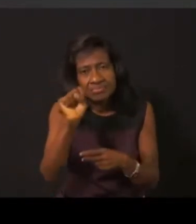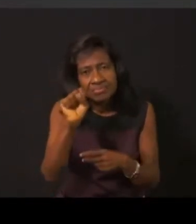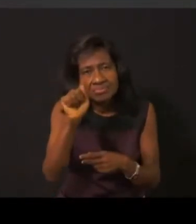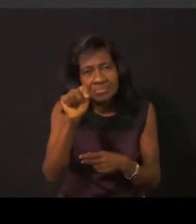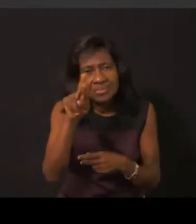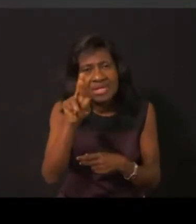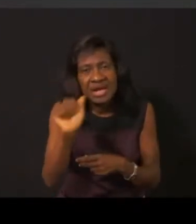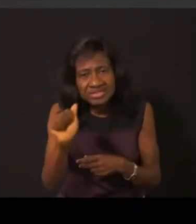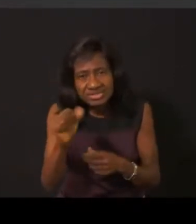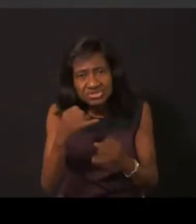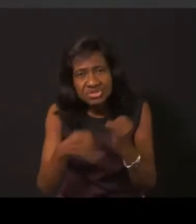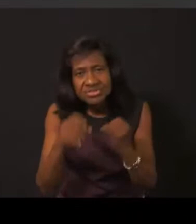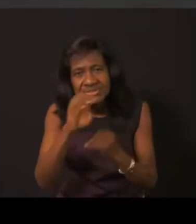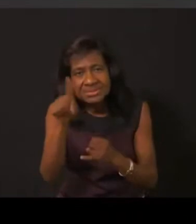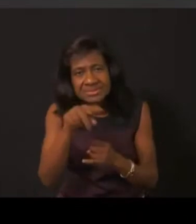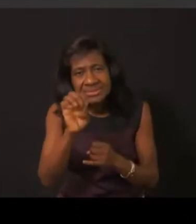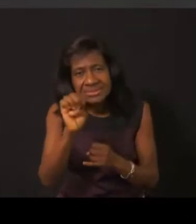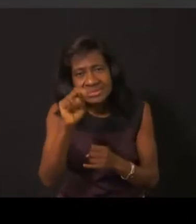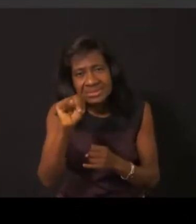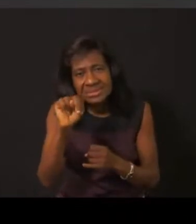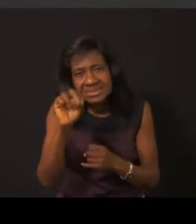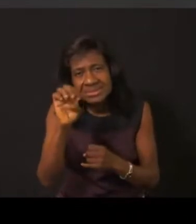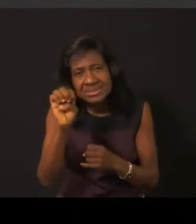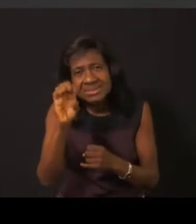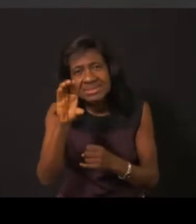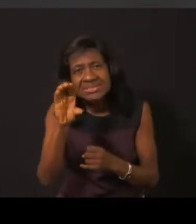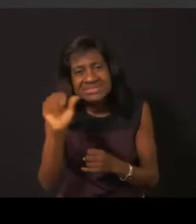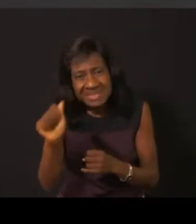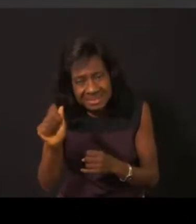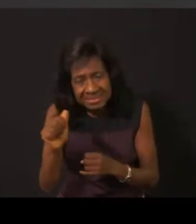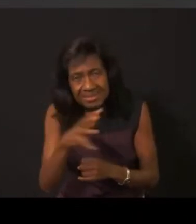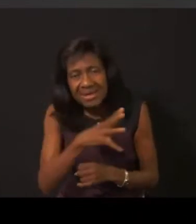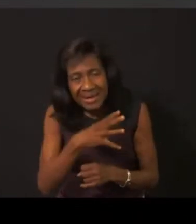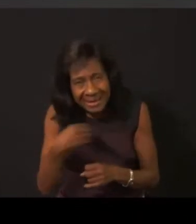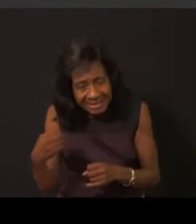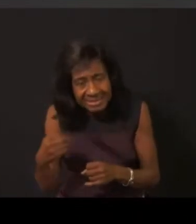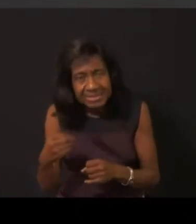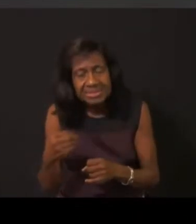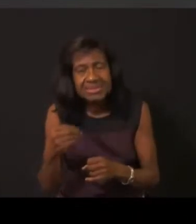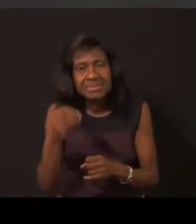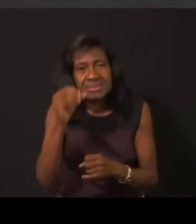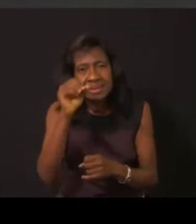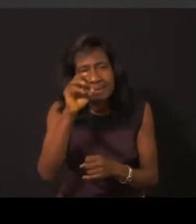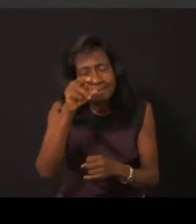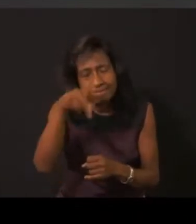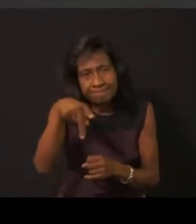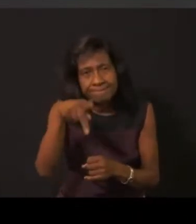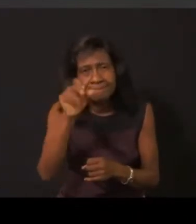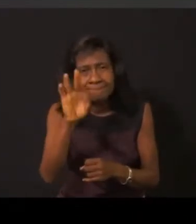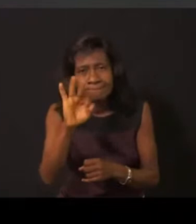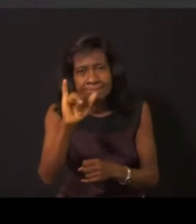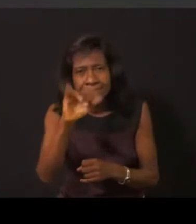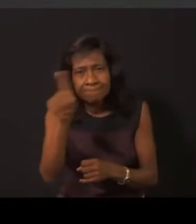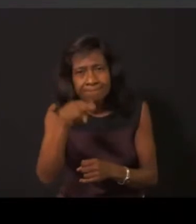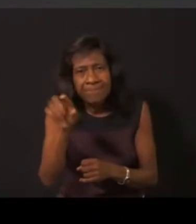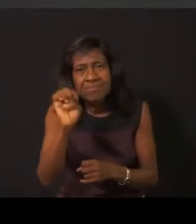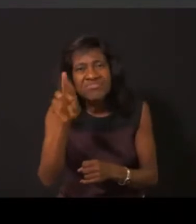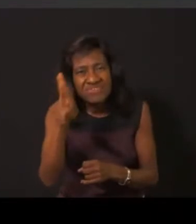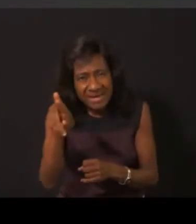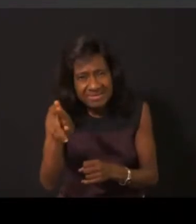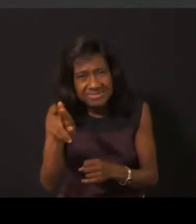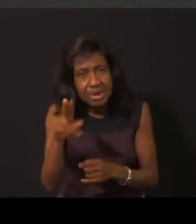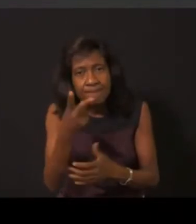use, so please let people know if you have a particular preference to have the AstraZeneca, as we have a smaller number of these